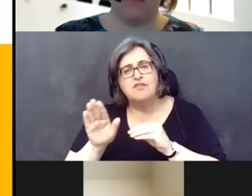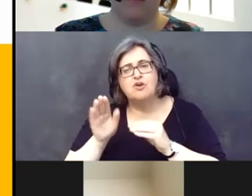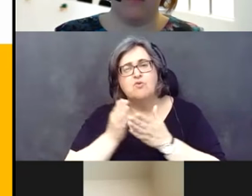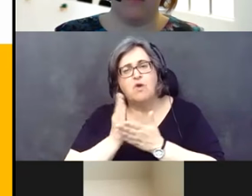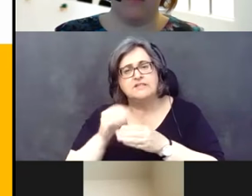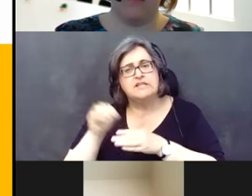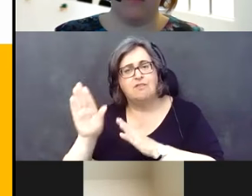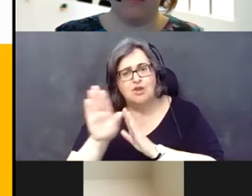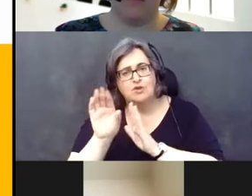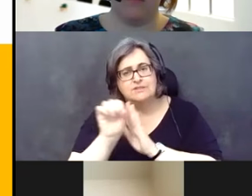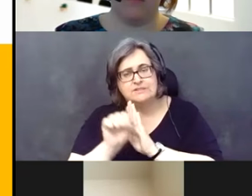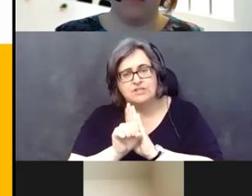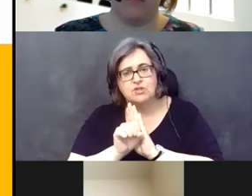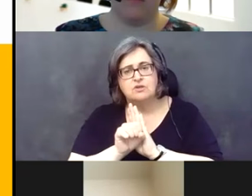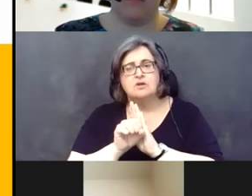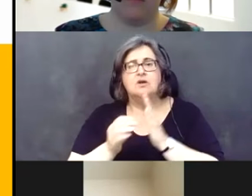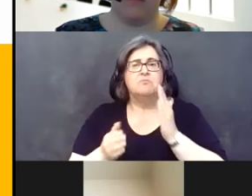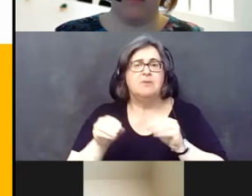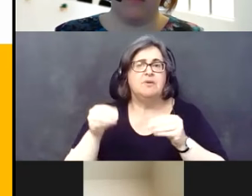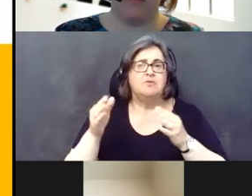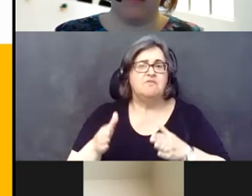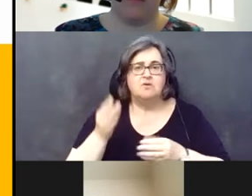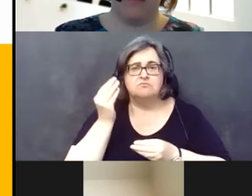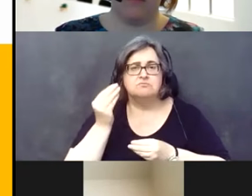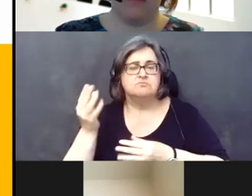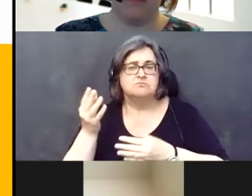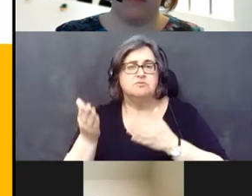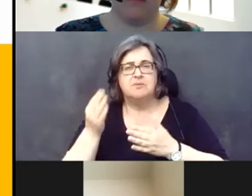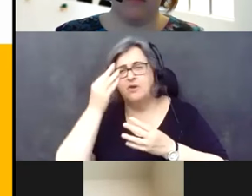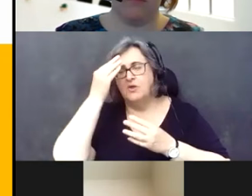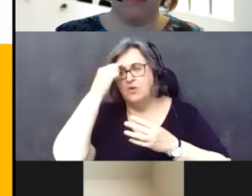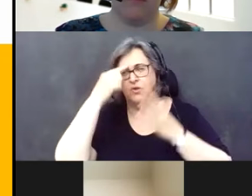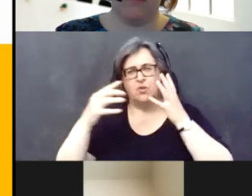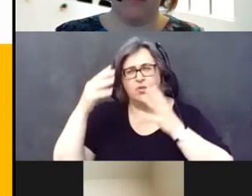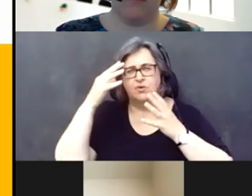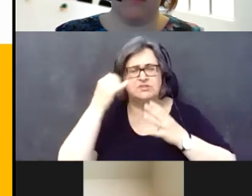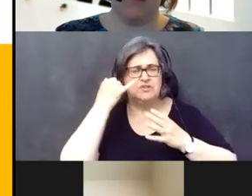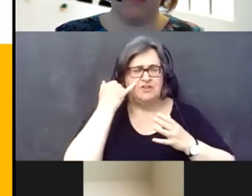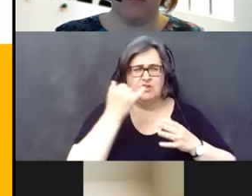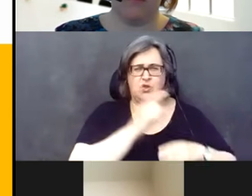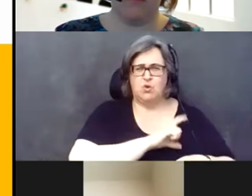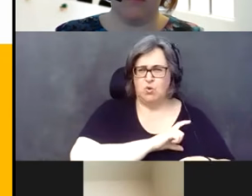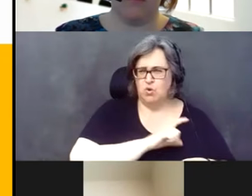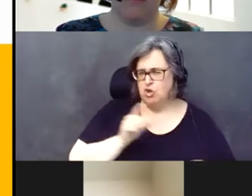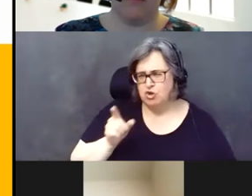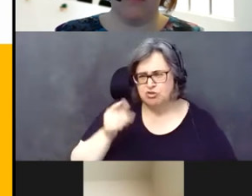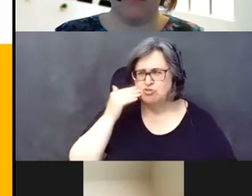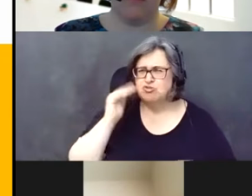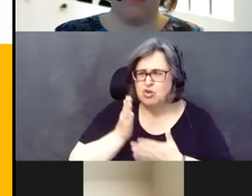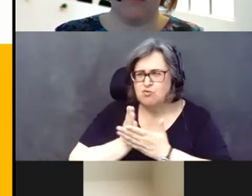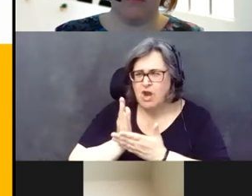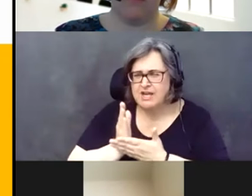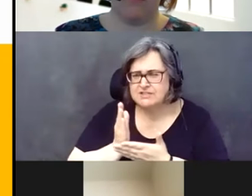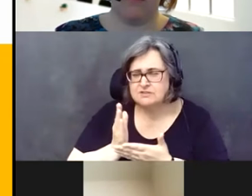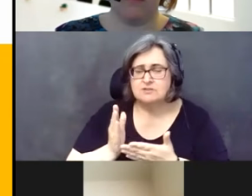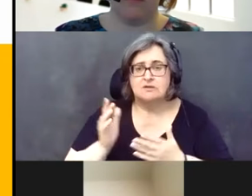because of maybe their provider. So they might get confused if the officer says, "Do you know your rights?"